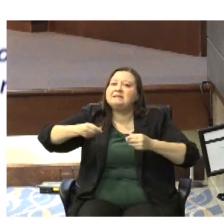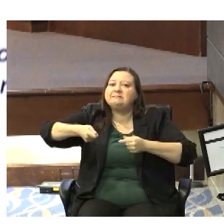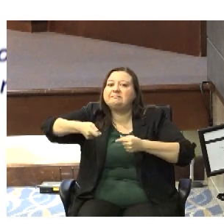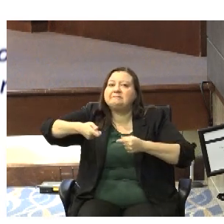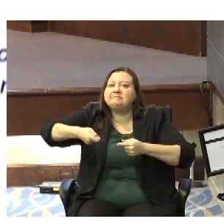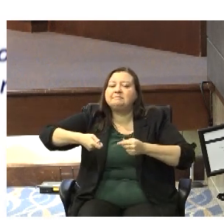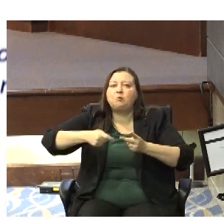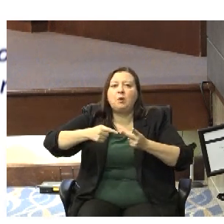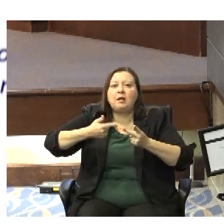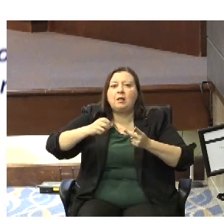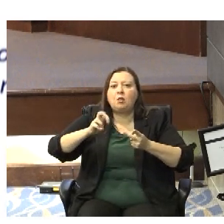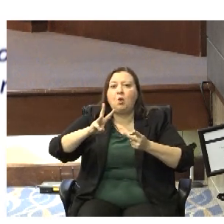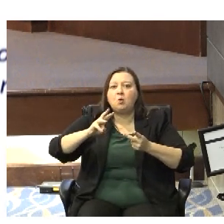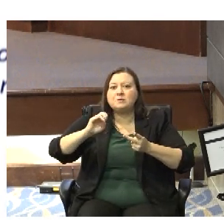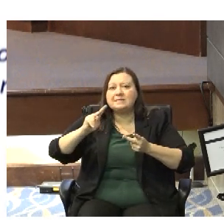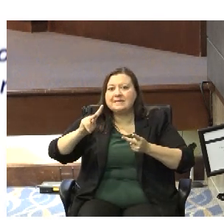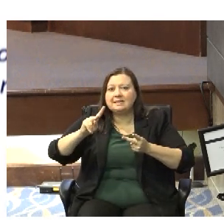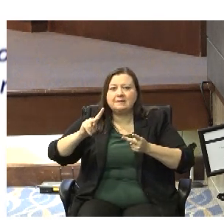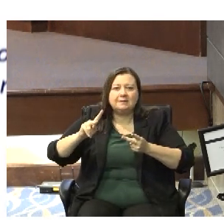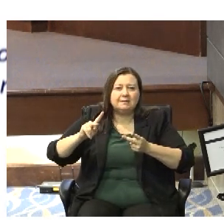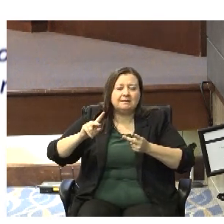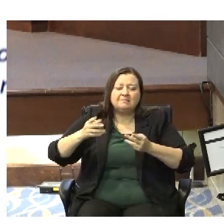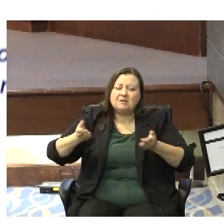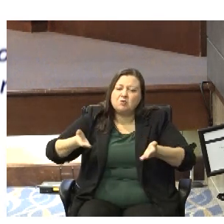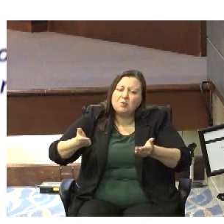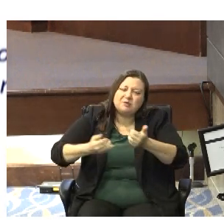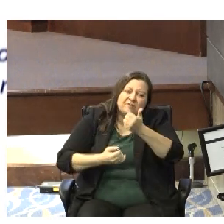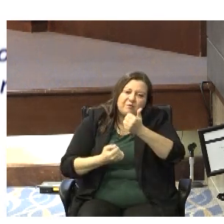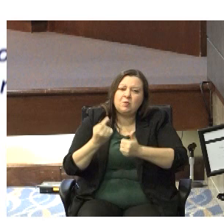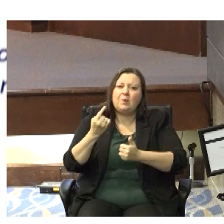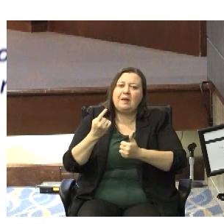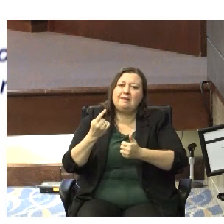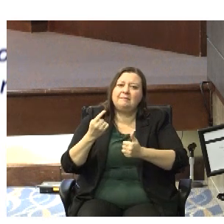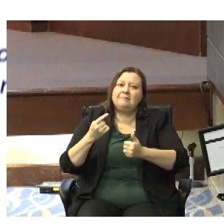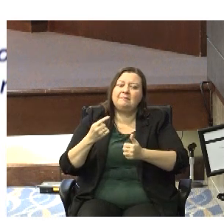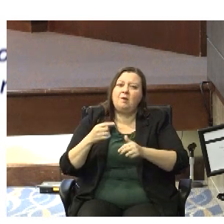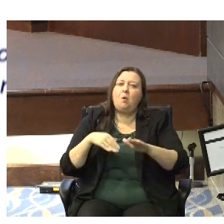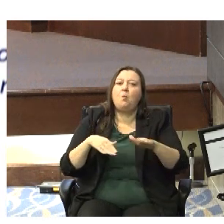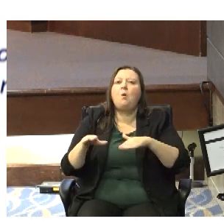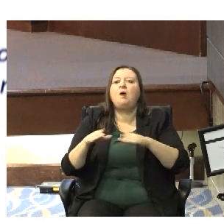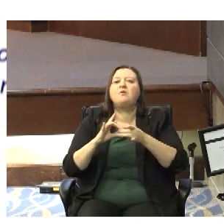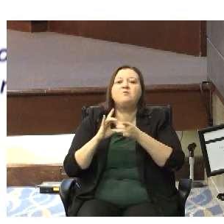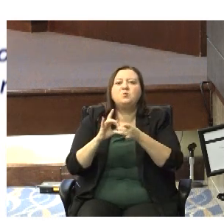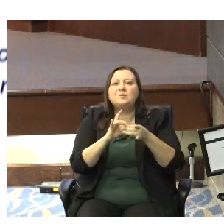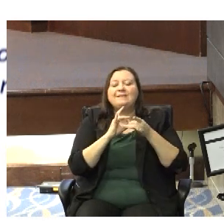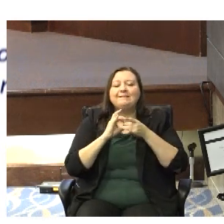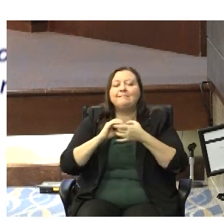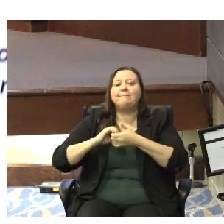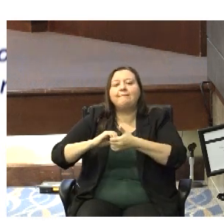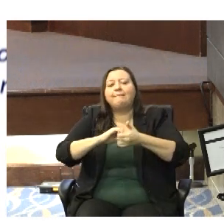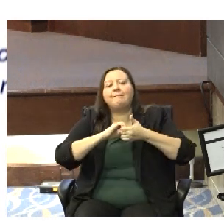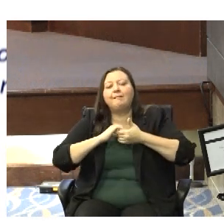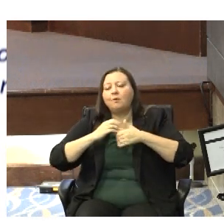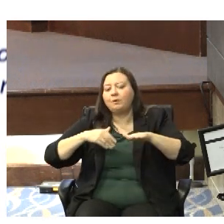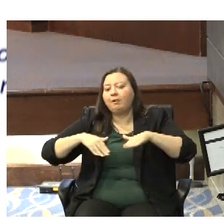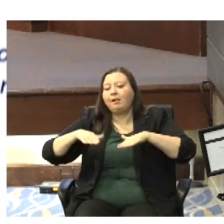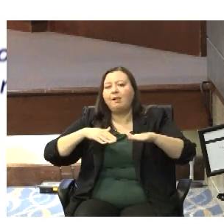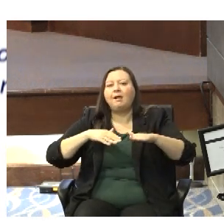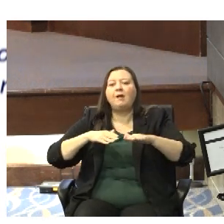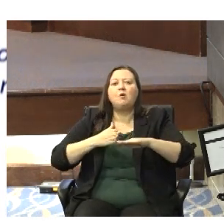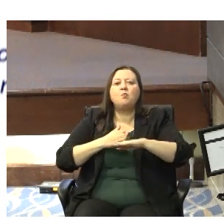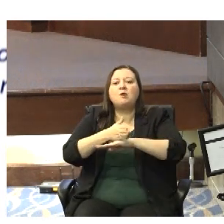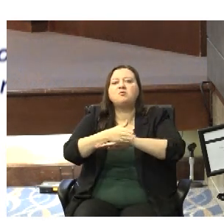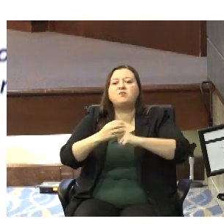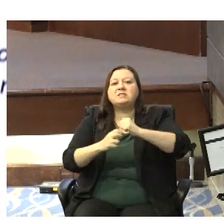purchase a glow stick. We're encouraging everyone in a walk of unity of some sorts to where we're going to be crossing over